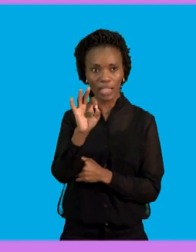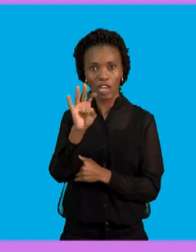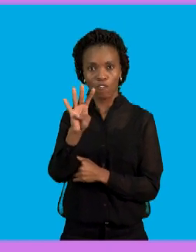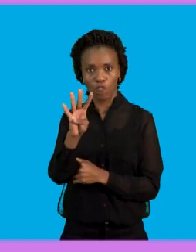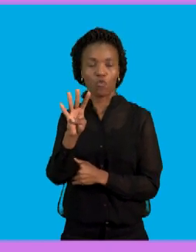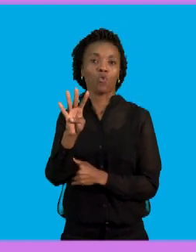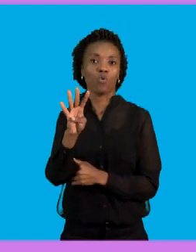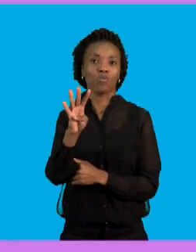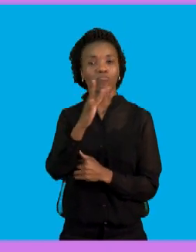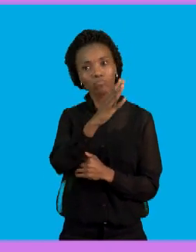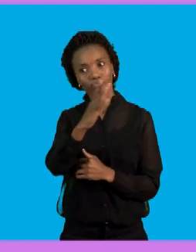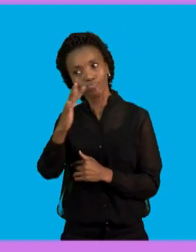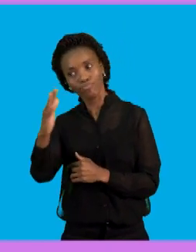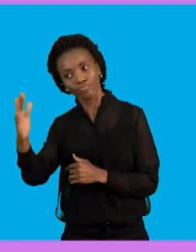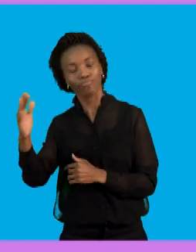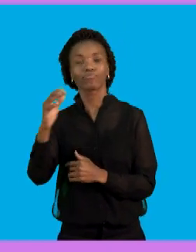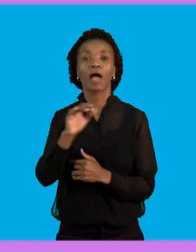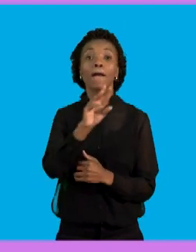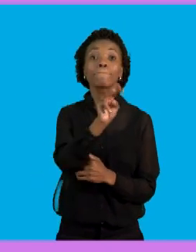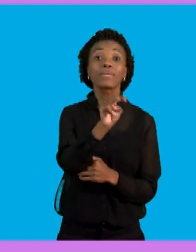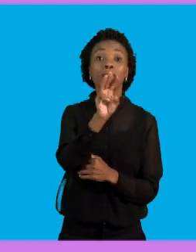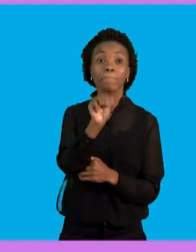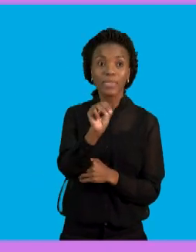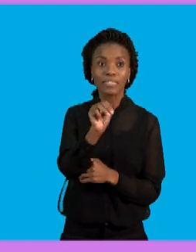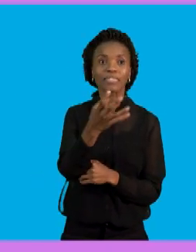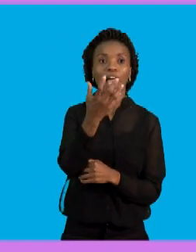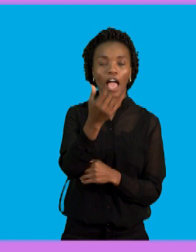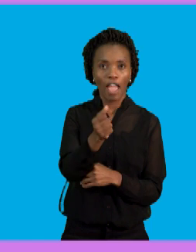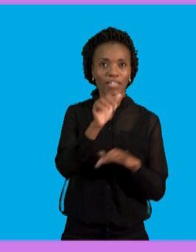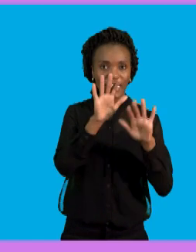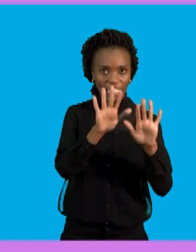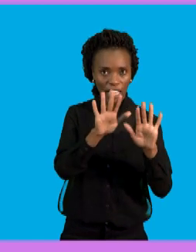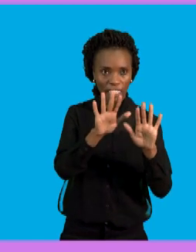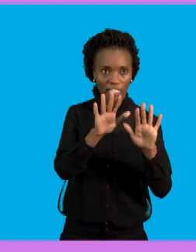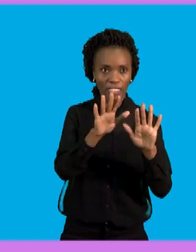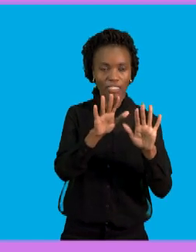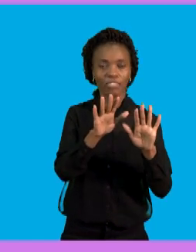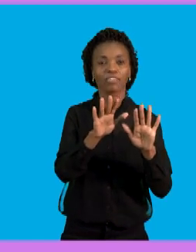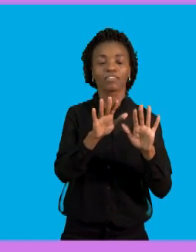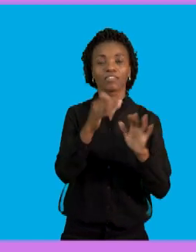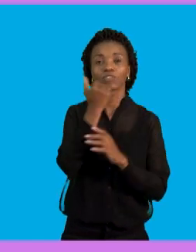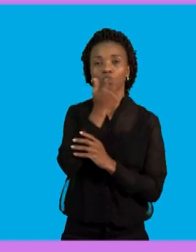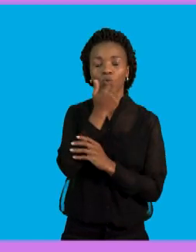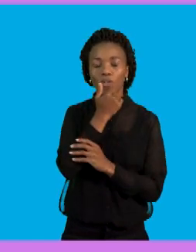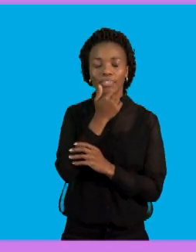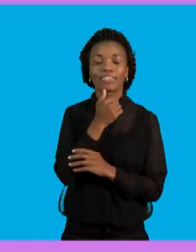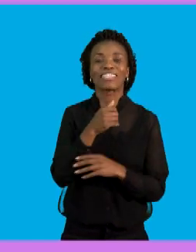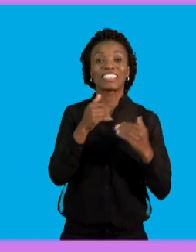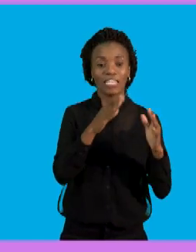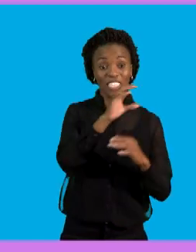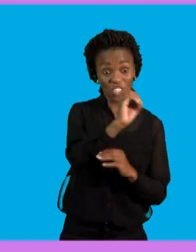from 0, 1, 2, 3, and 4 moving forth. And then with your millimeters, you will have your